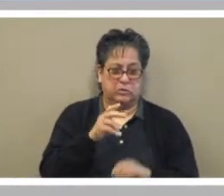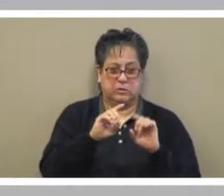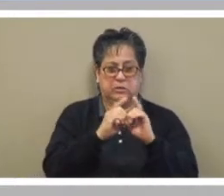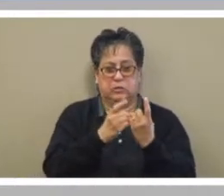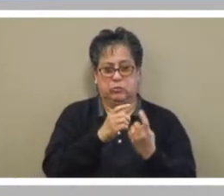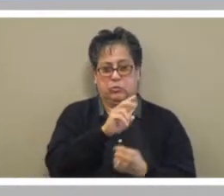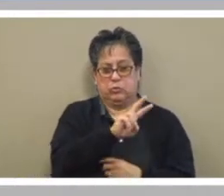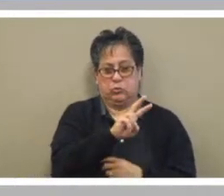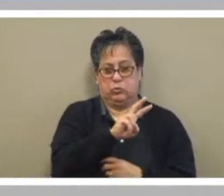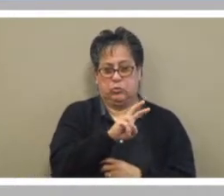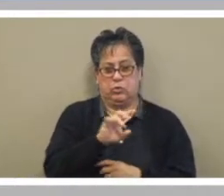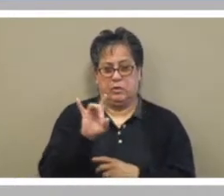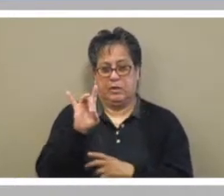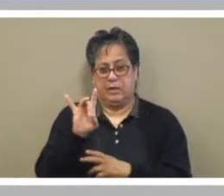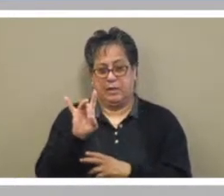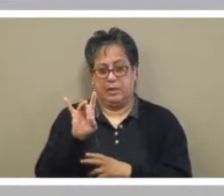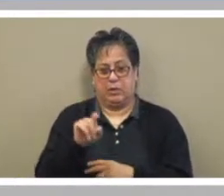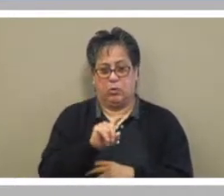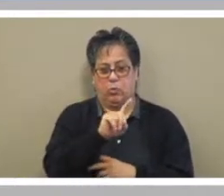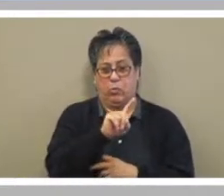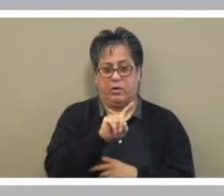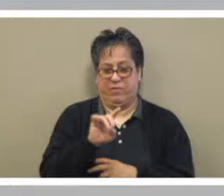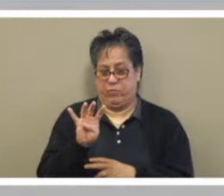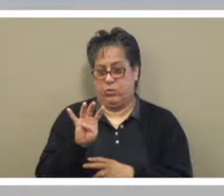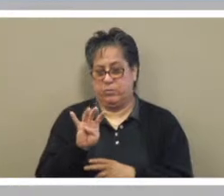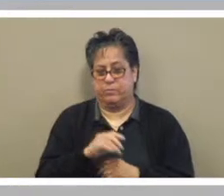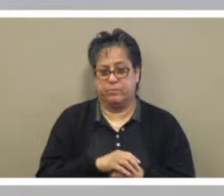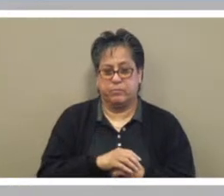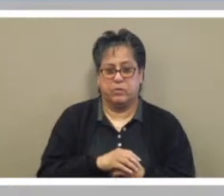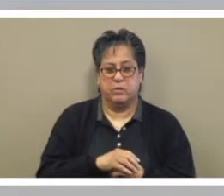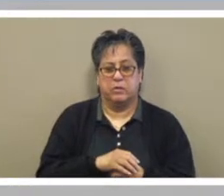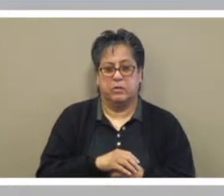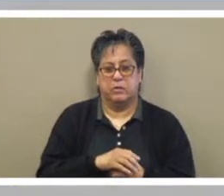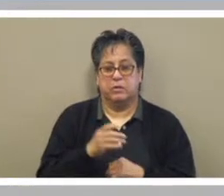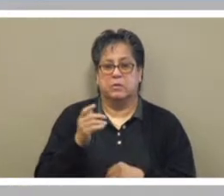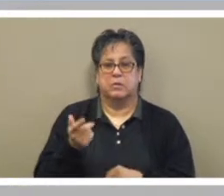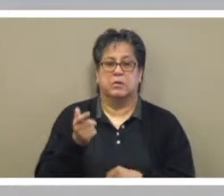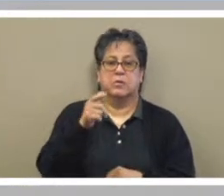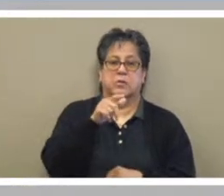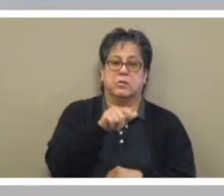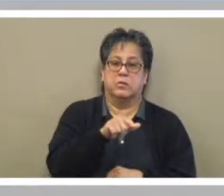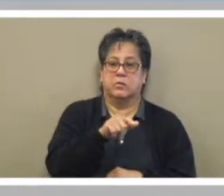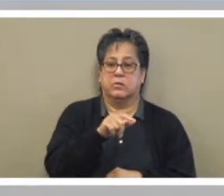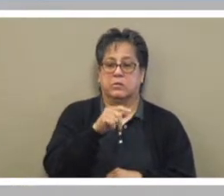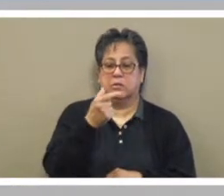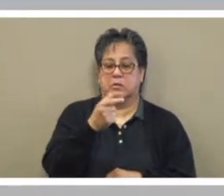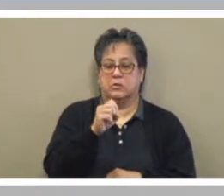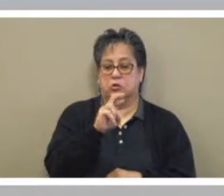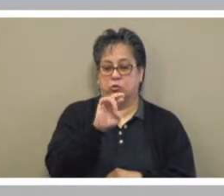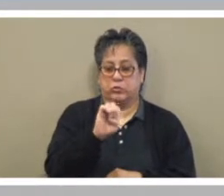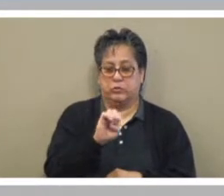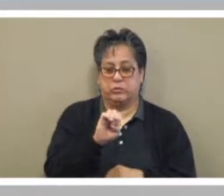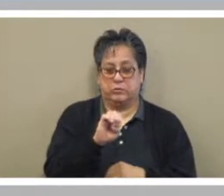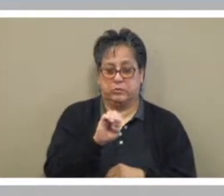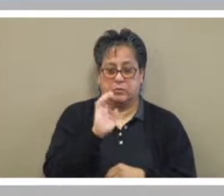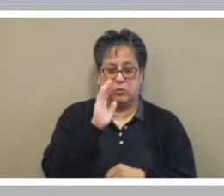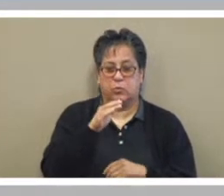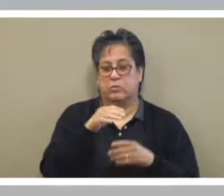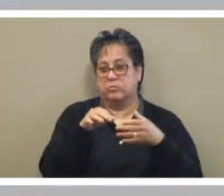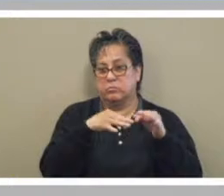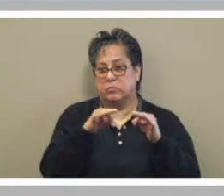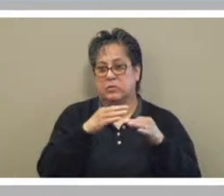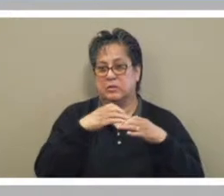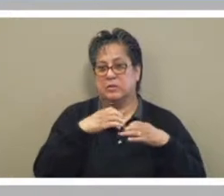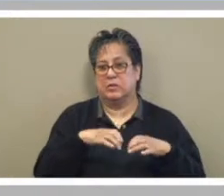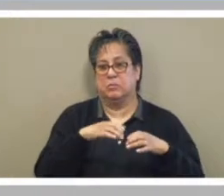2, 8, 1, and 4. And now I'll hand it over to my colleague, George De La Torre, to go over the